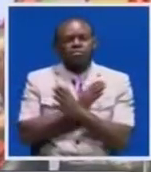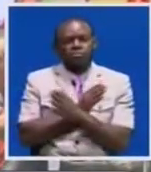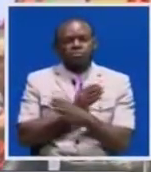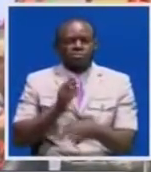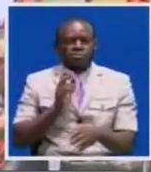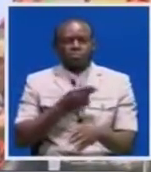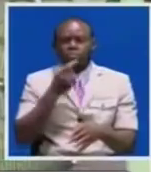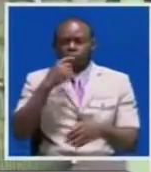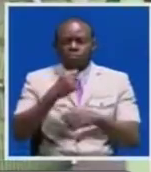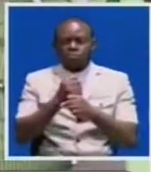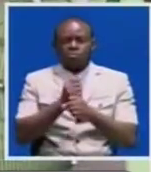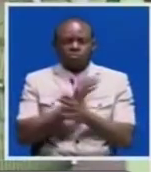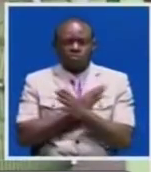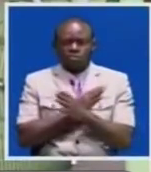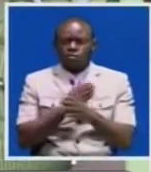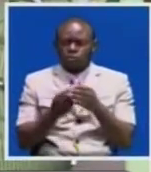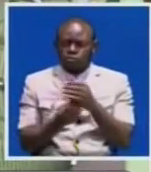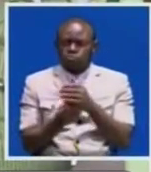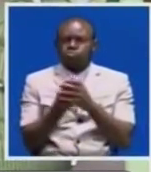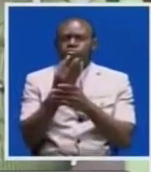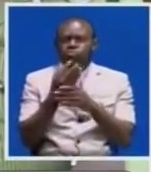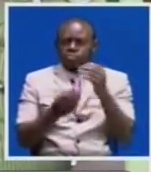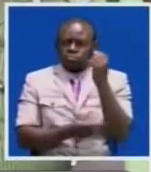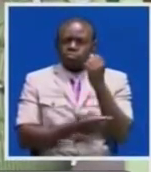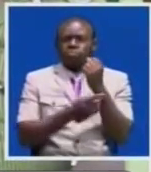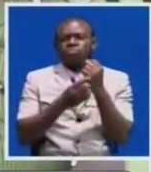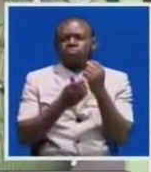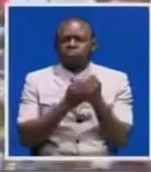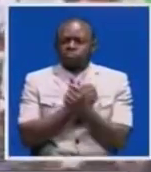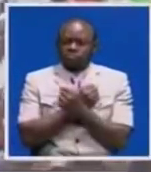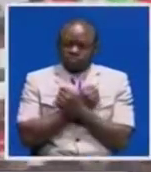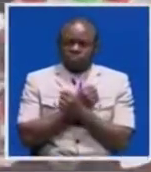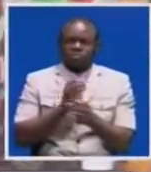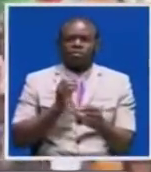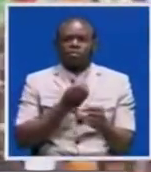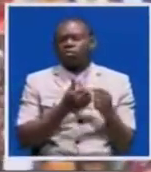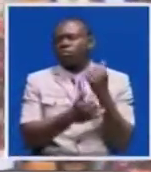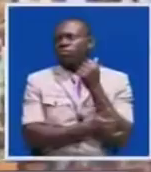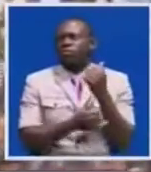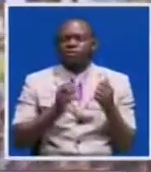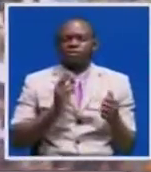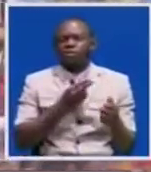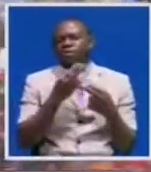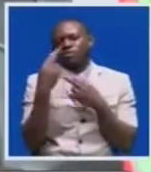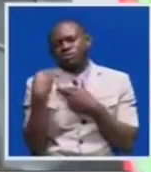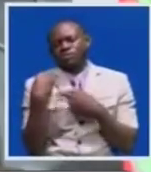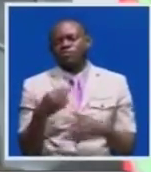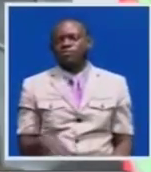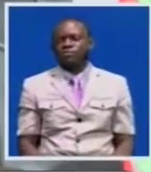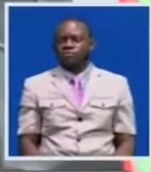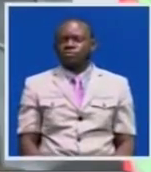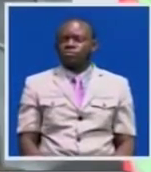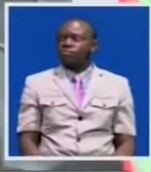all manner of growth. We have a responsibility to love our country and consequently to love each other. And the